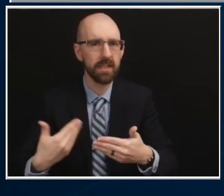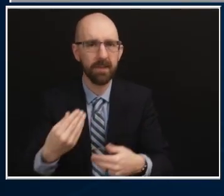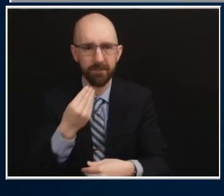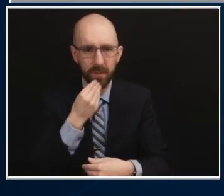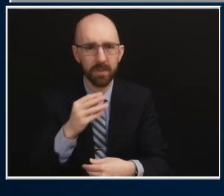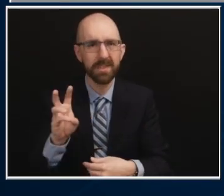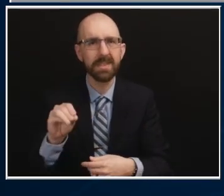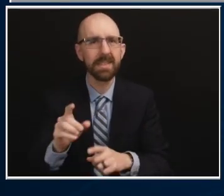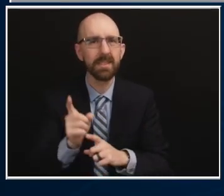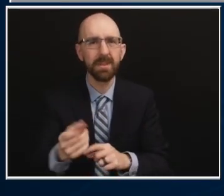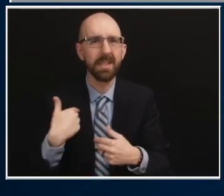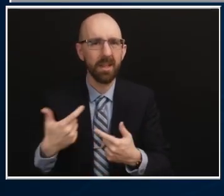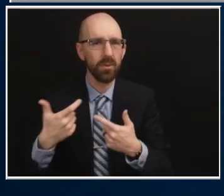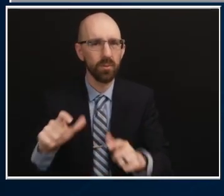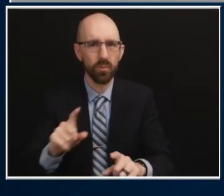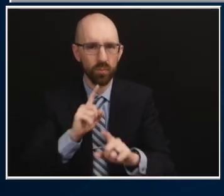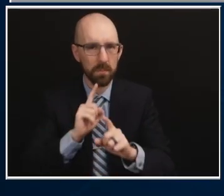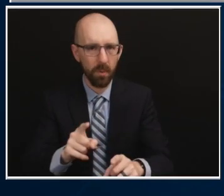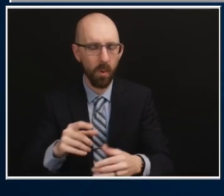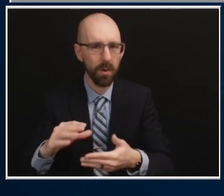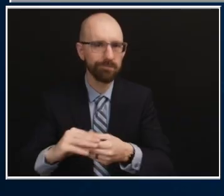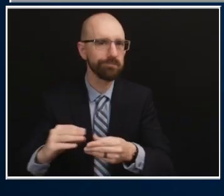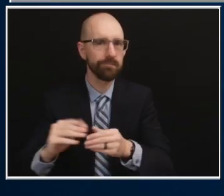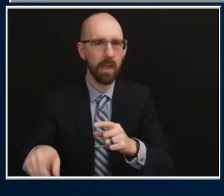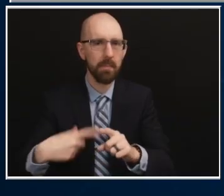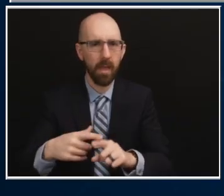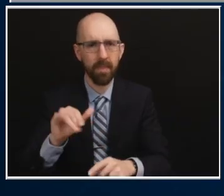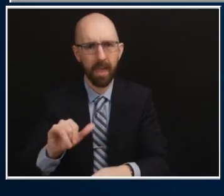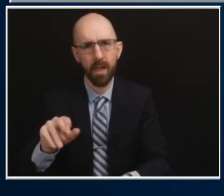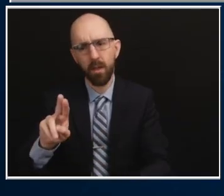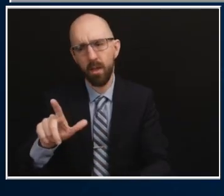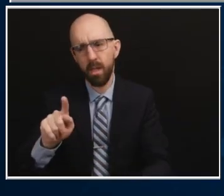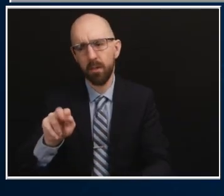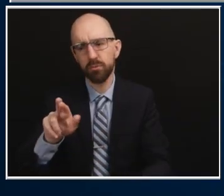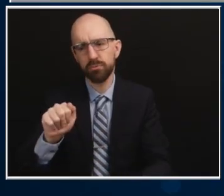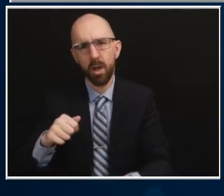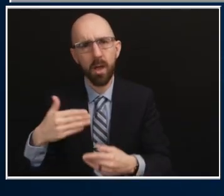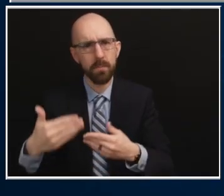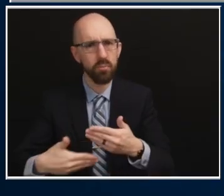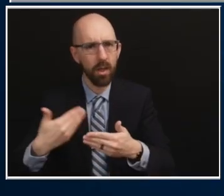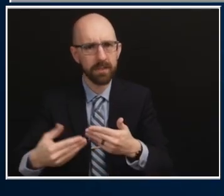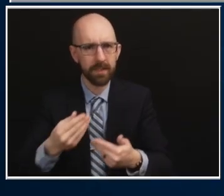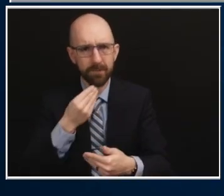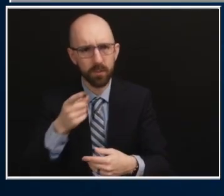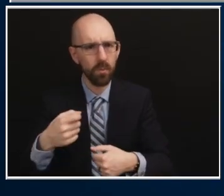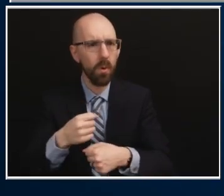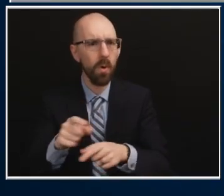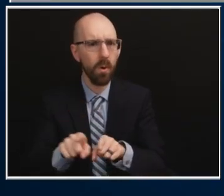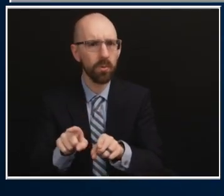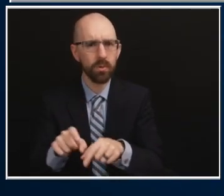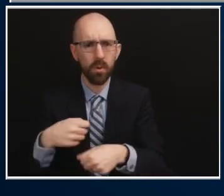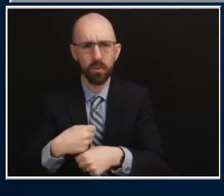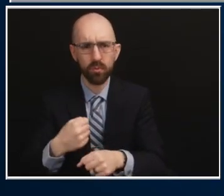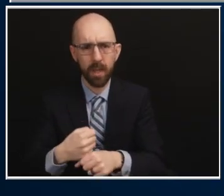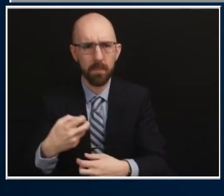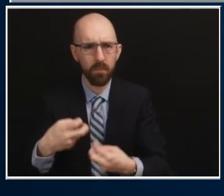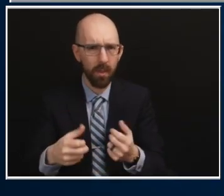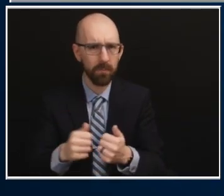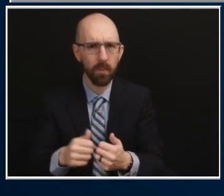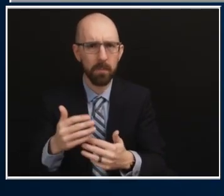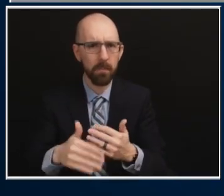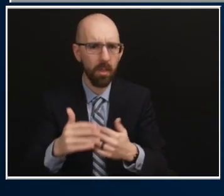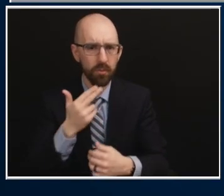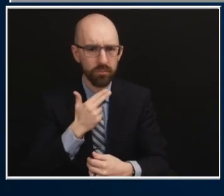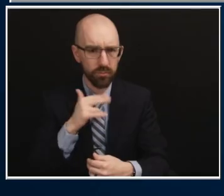this huge report on it. Do ultra-processed foods also create problems with your blood sugar? Can that